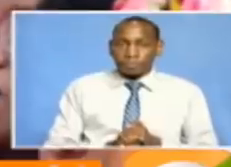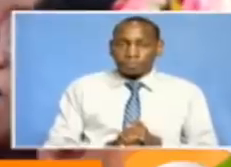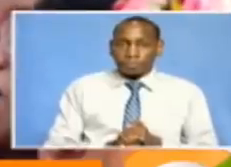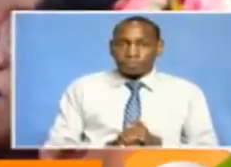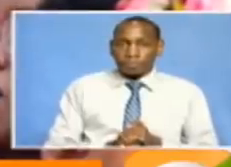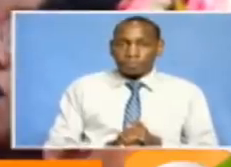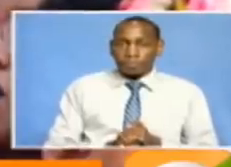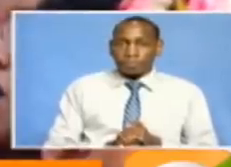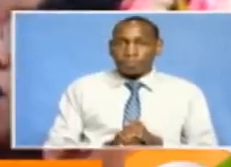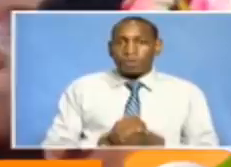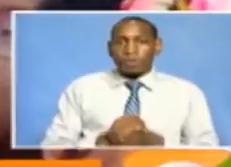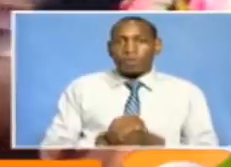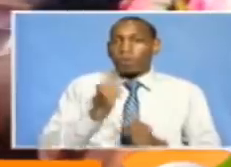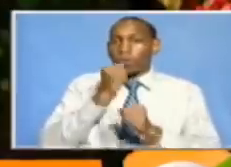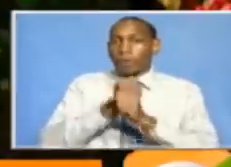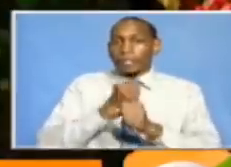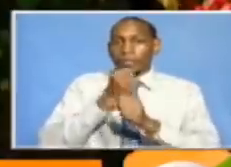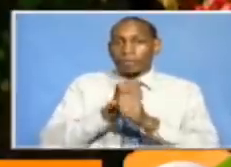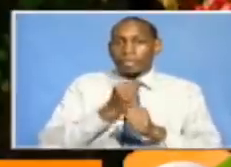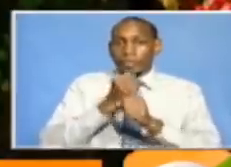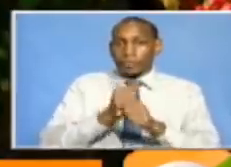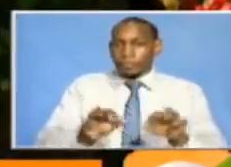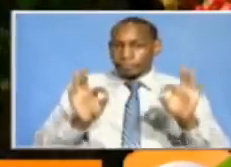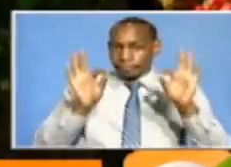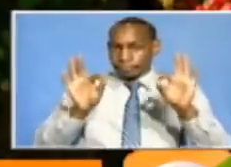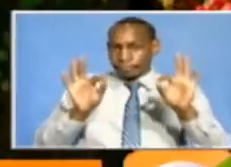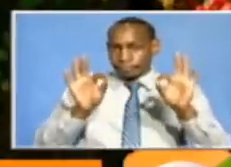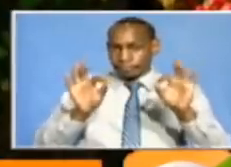tremendous, tremendous thing.